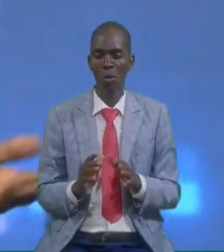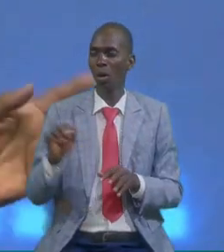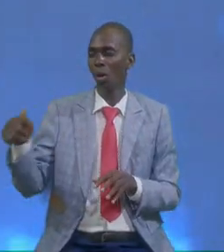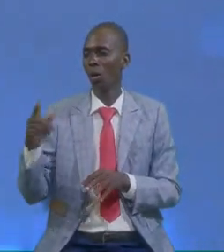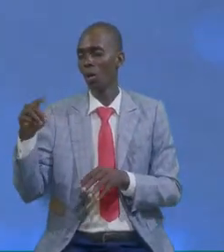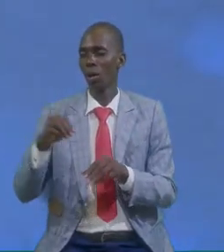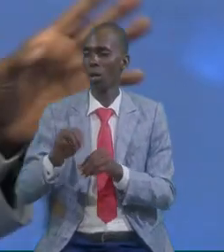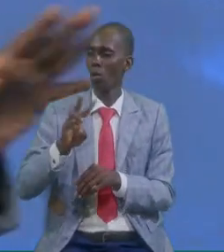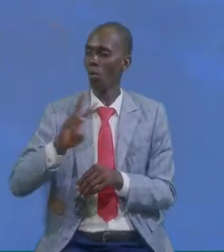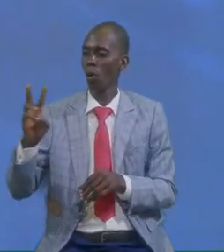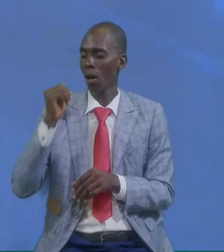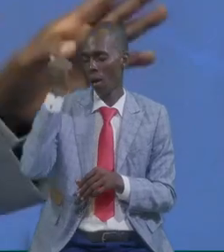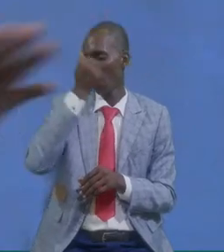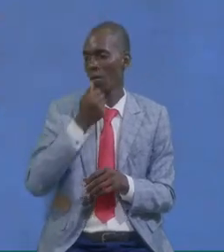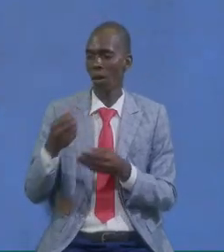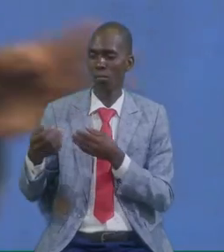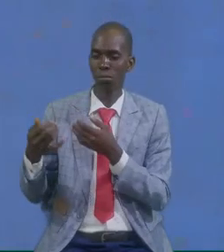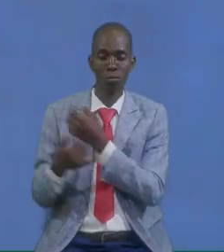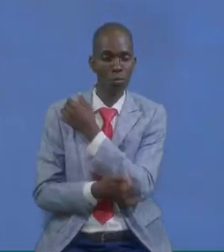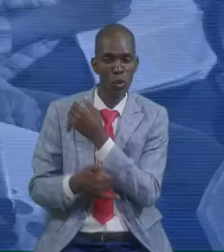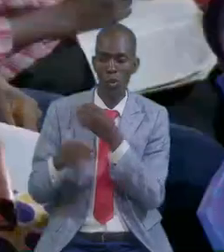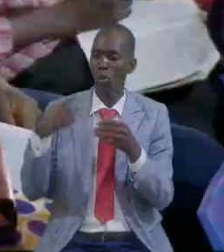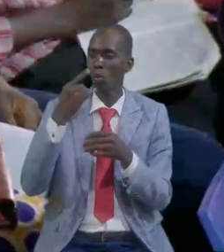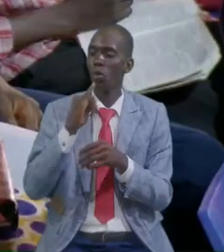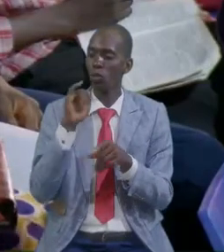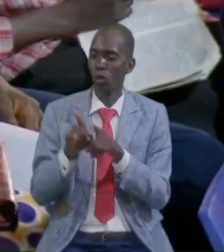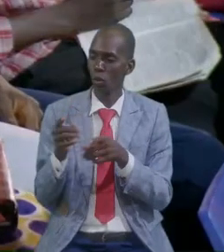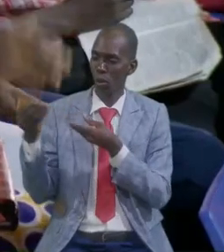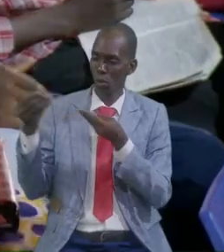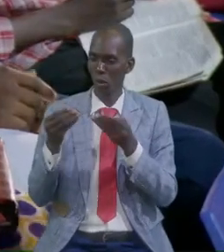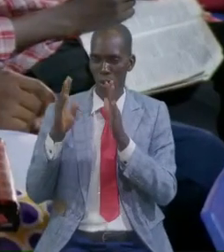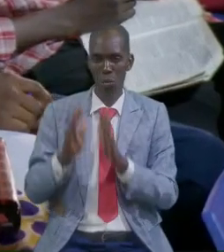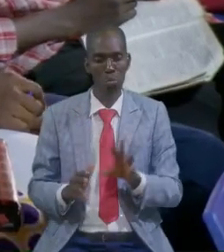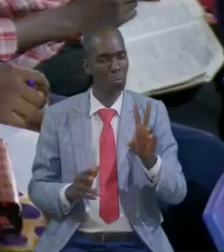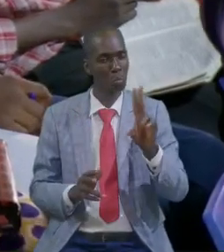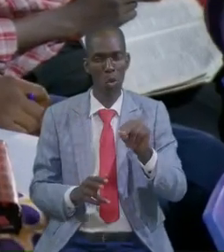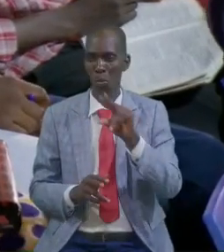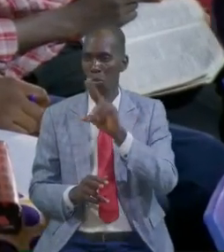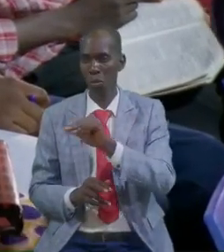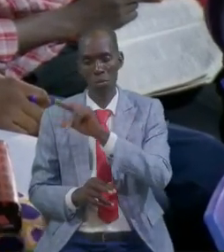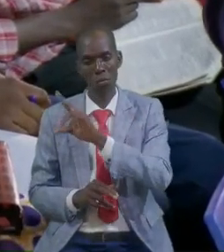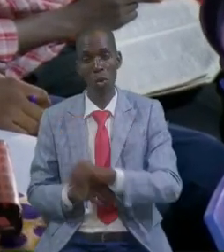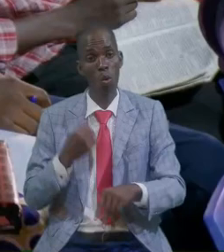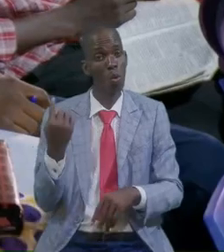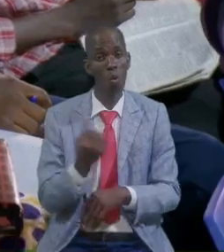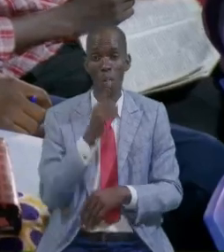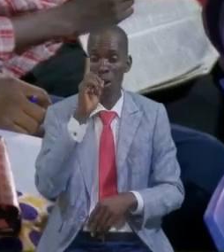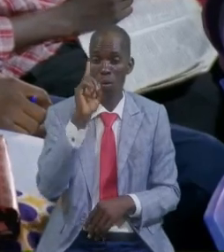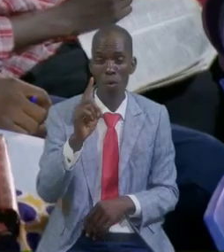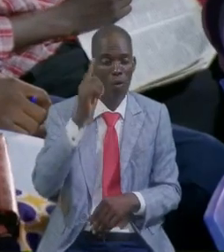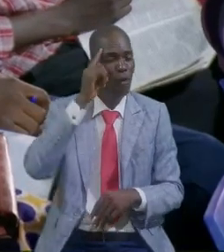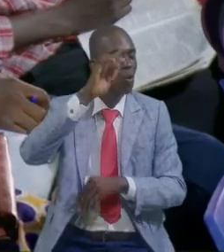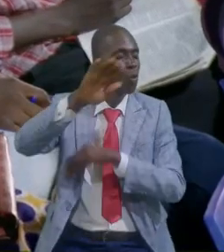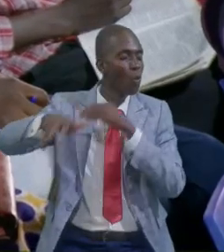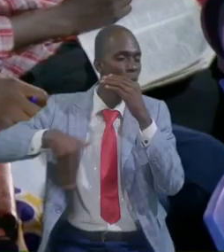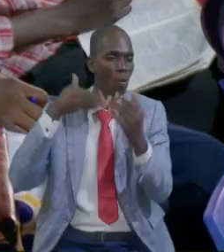African country who is a mediator. No. Only one for the whole earth, and